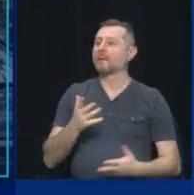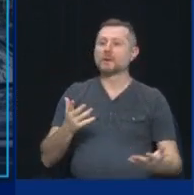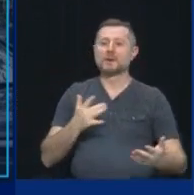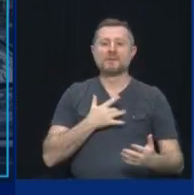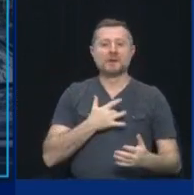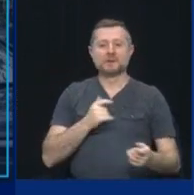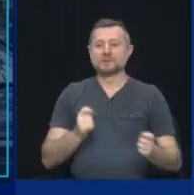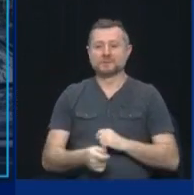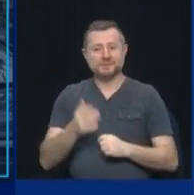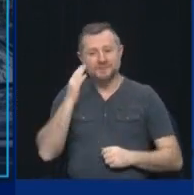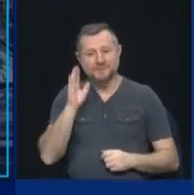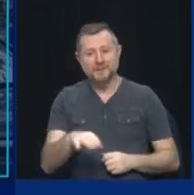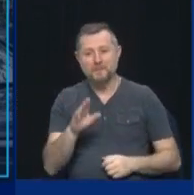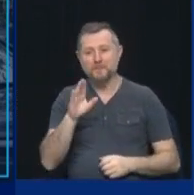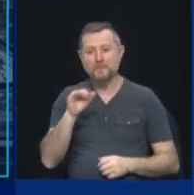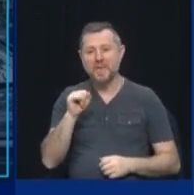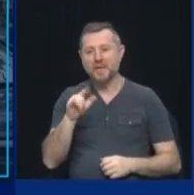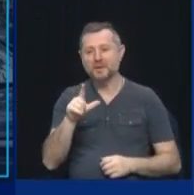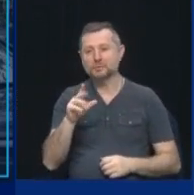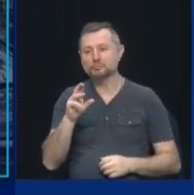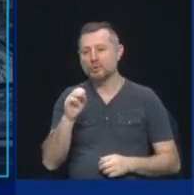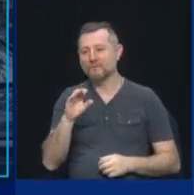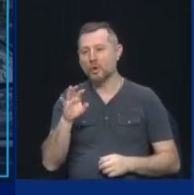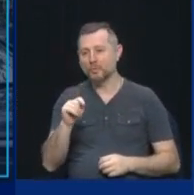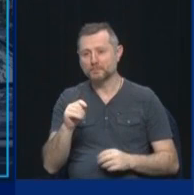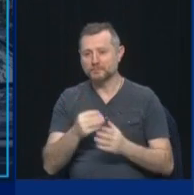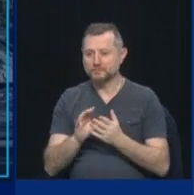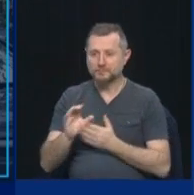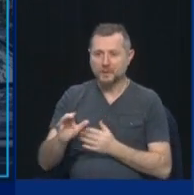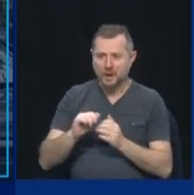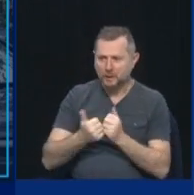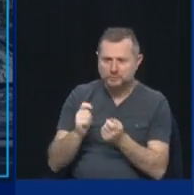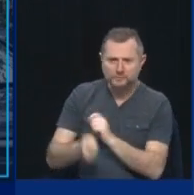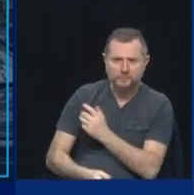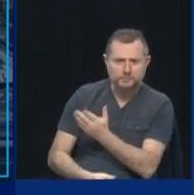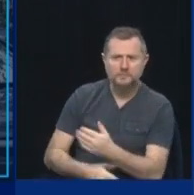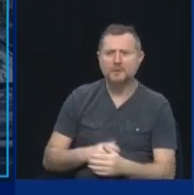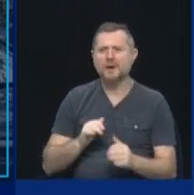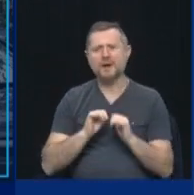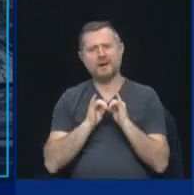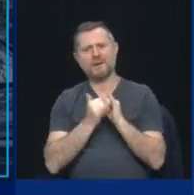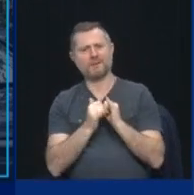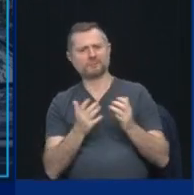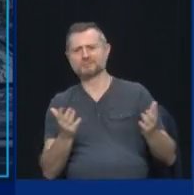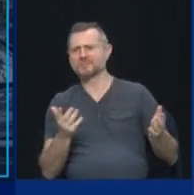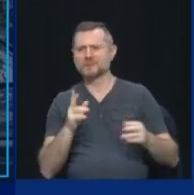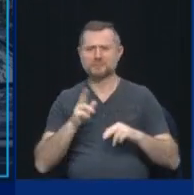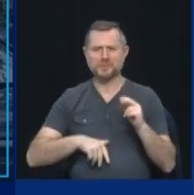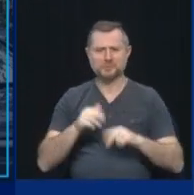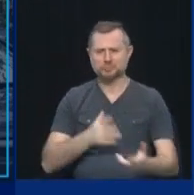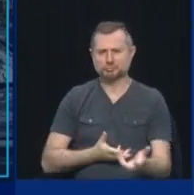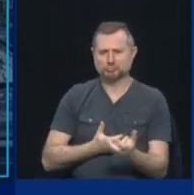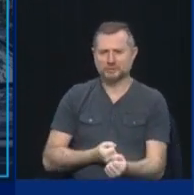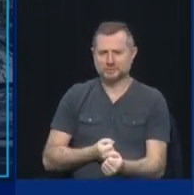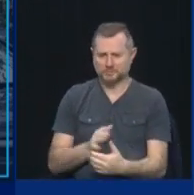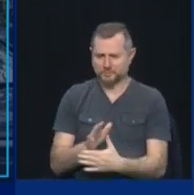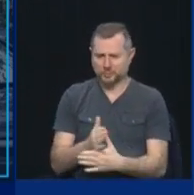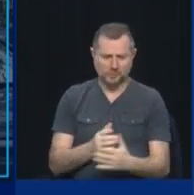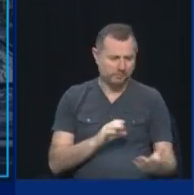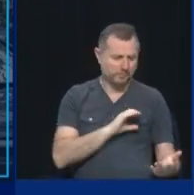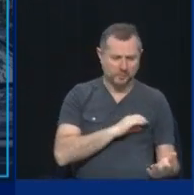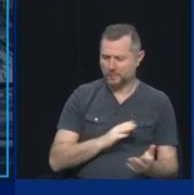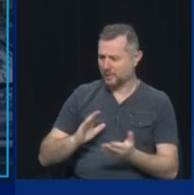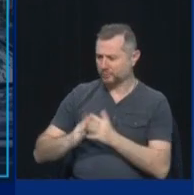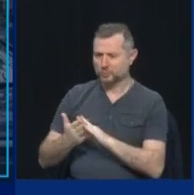laws if you think we need change? How do you build trust with the community once again? How do you do